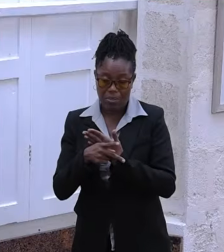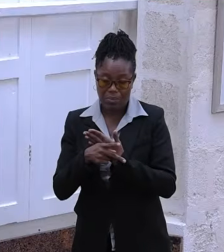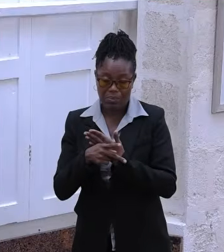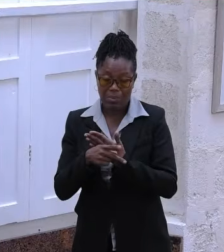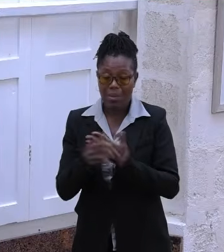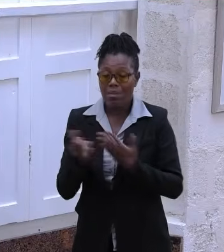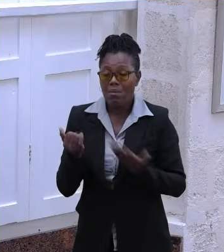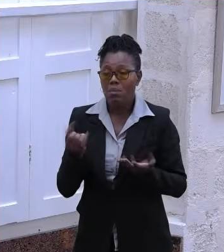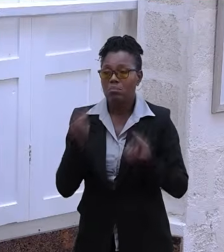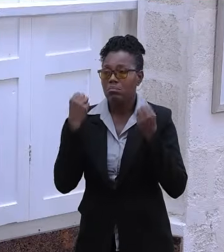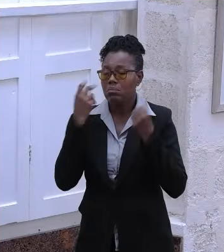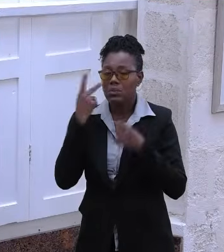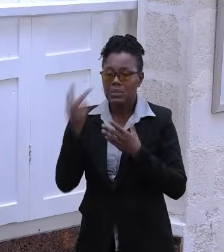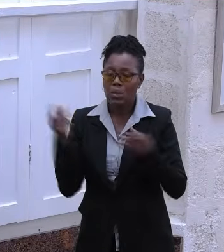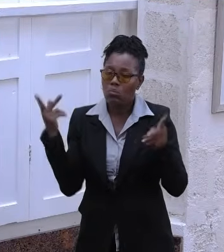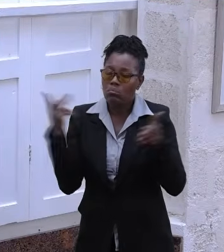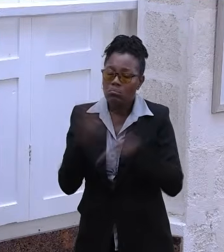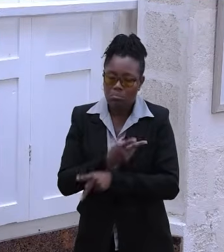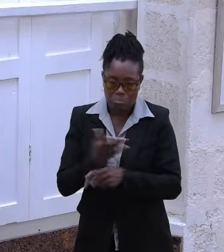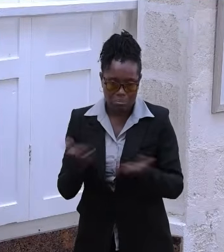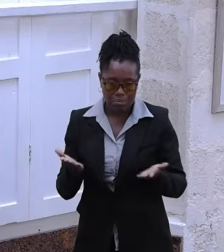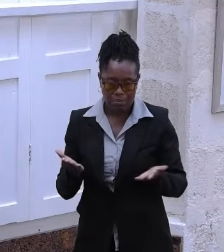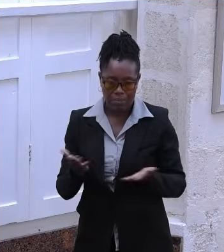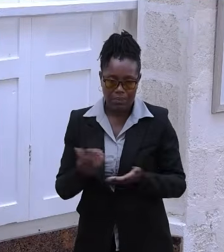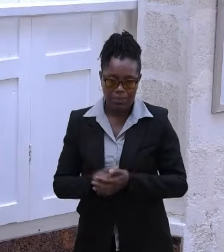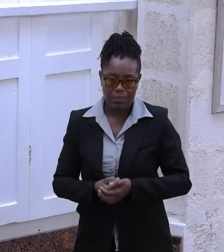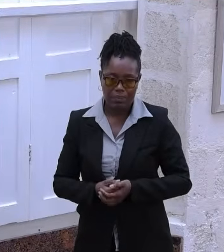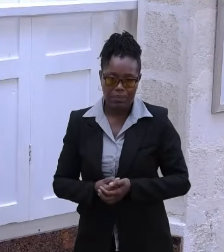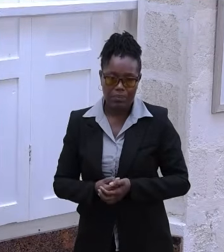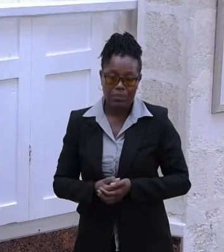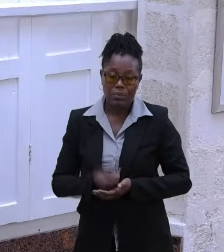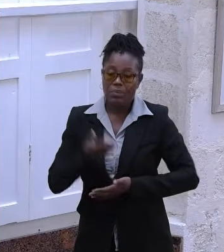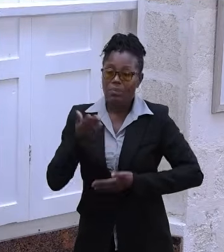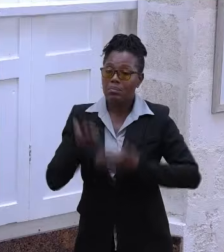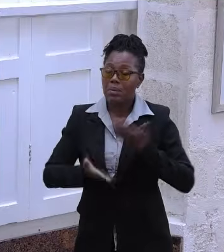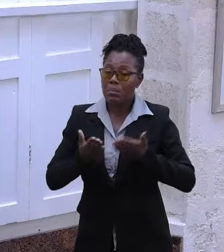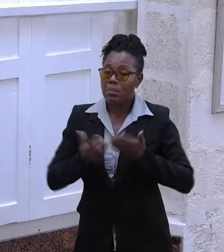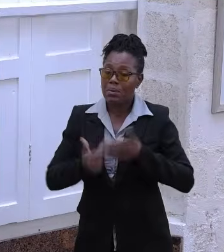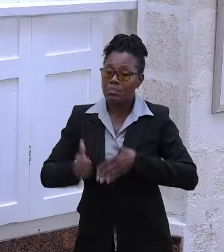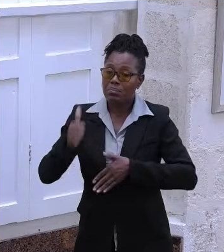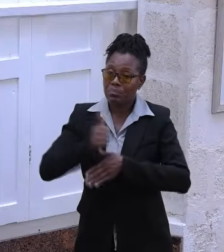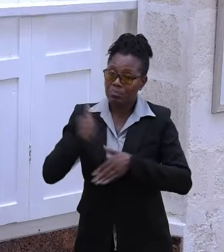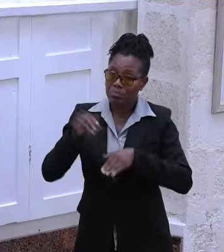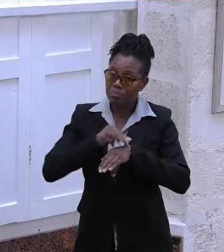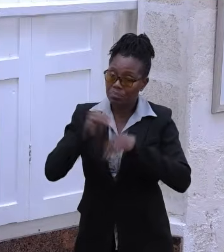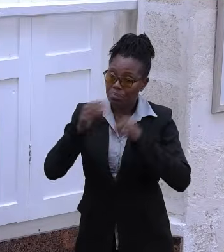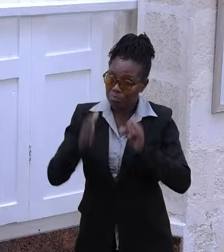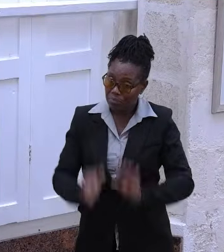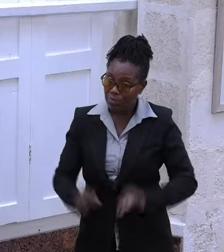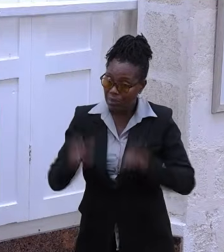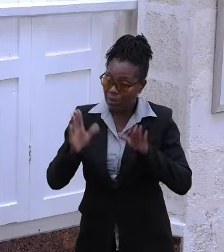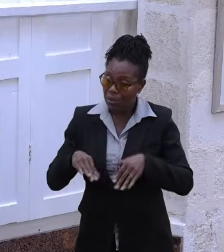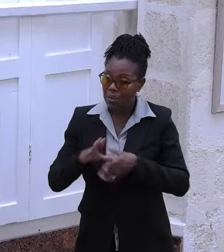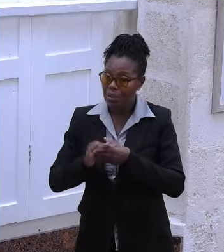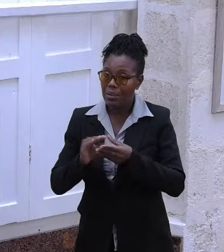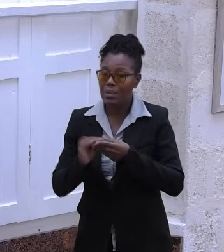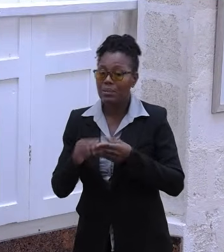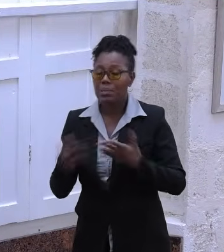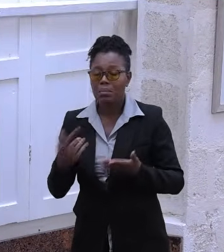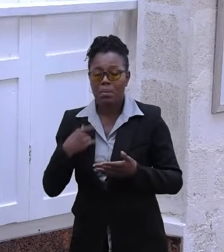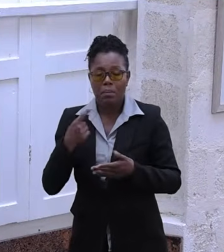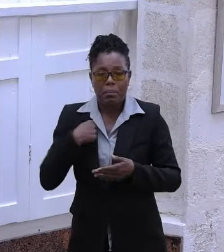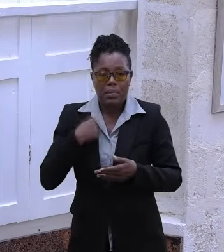seen worse than that. And maybe Senior Minister can comment on it, as he maybe knows more about this than me, but I've